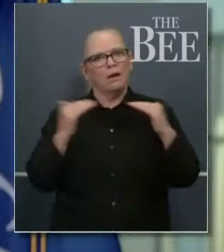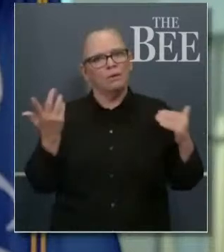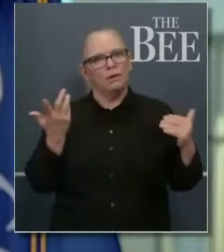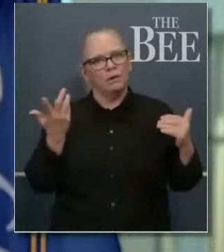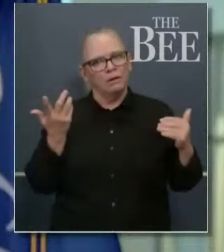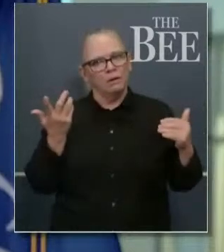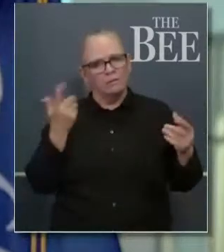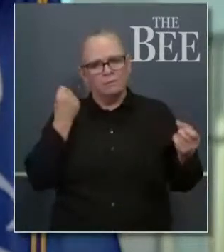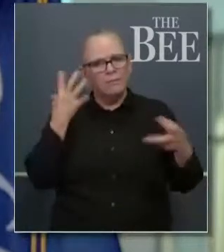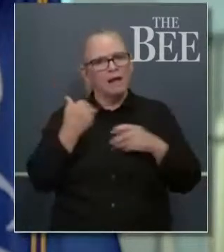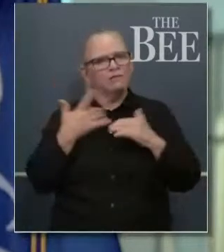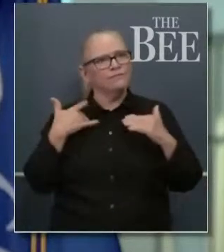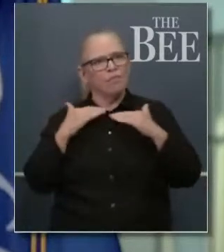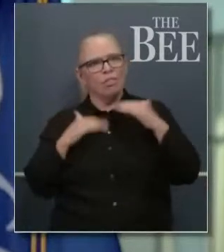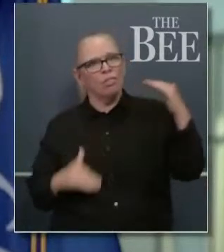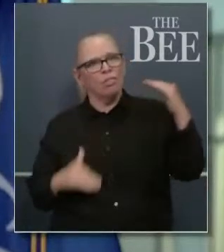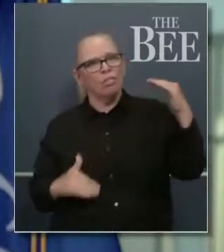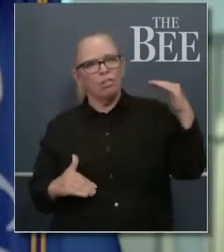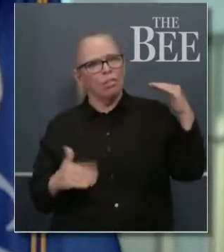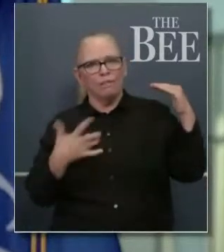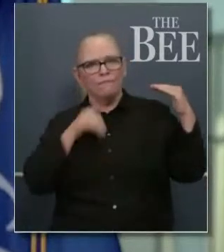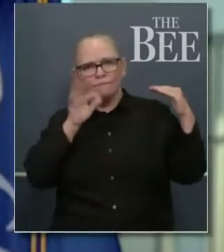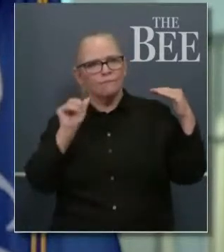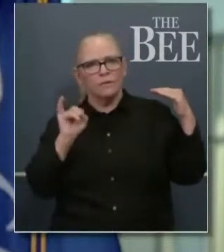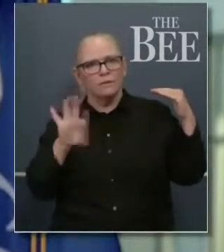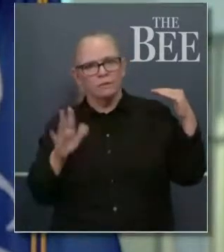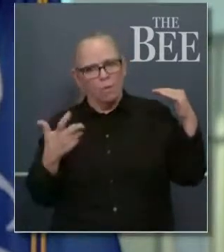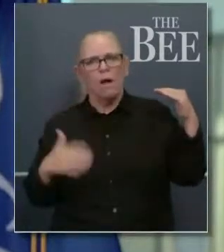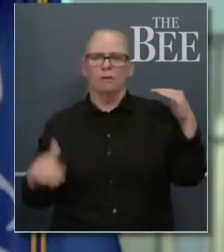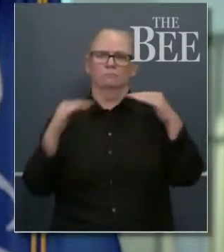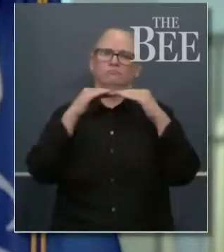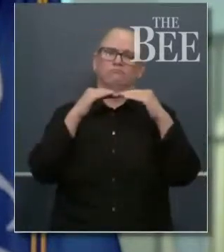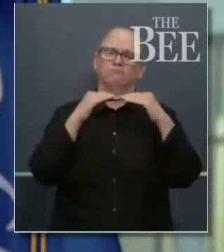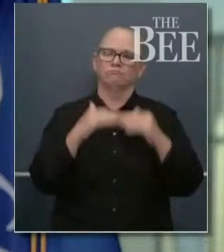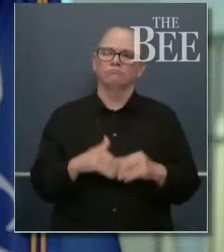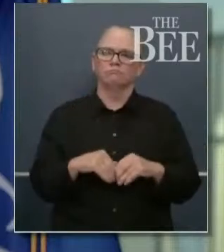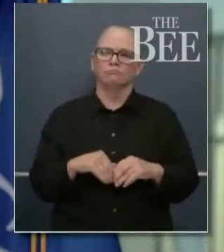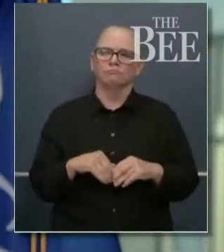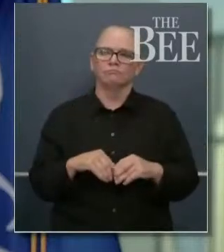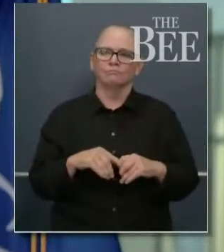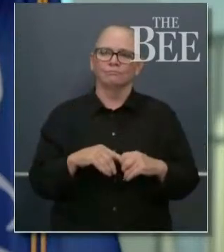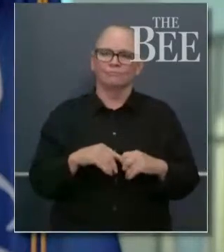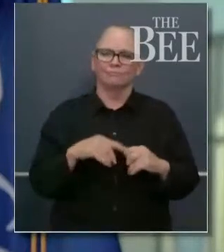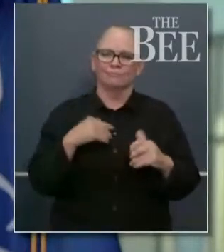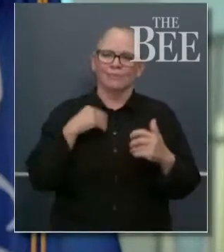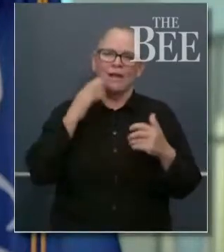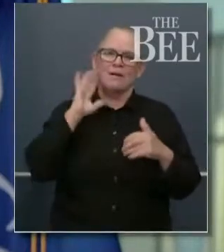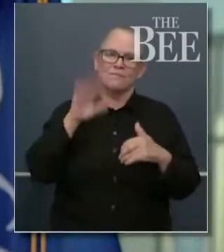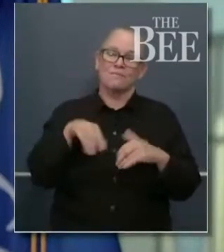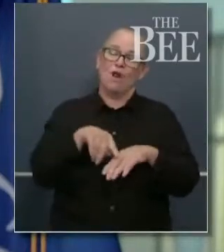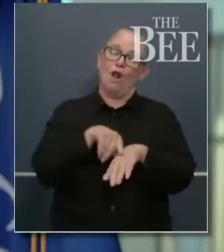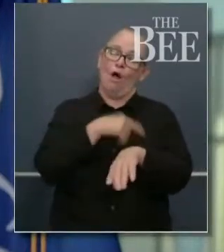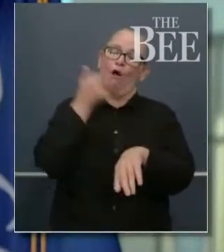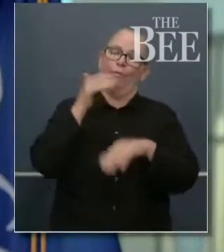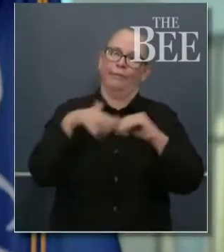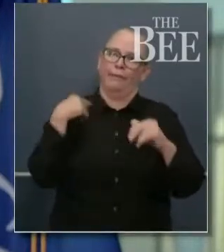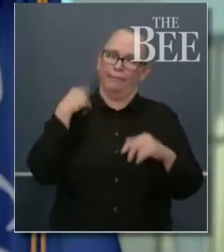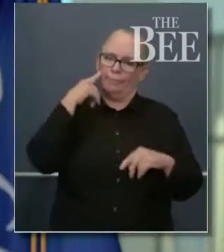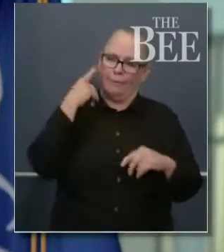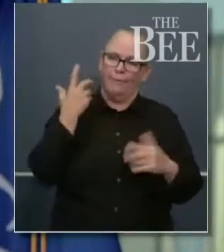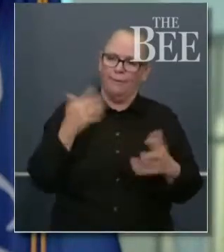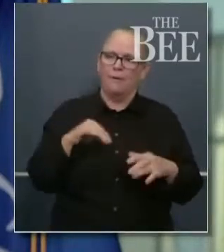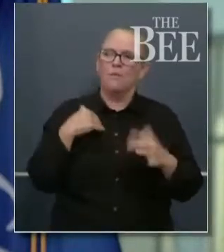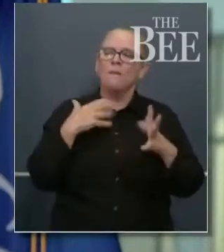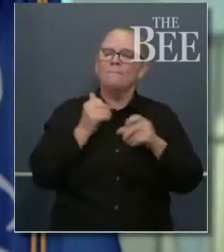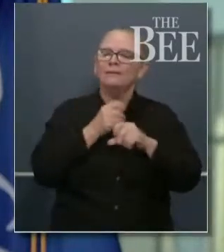taken, from my point of view, a little longer than we'd hoped and expected, but we want to make sure that we get it right so we focus on these equity